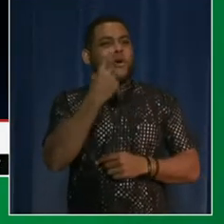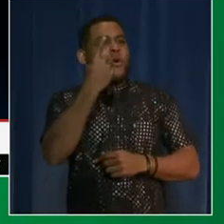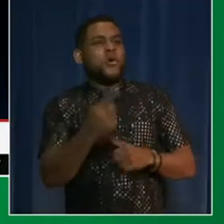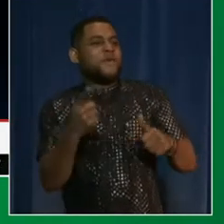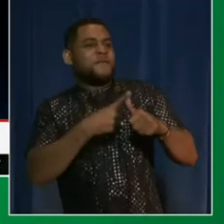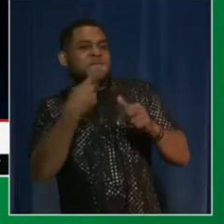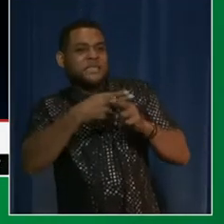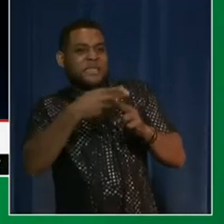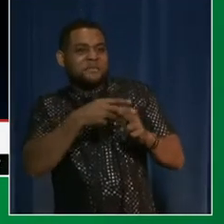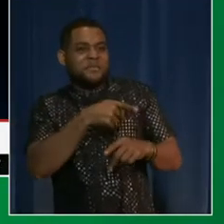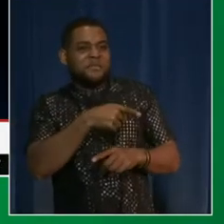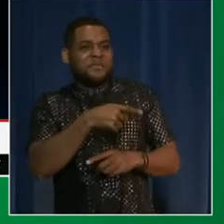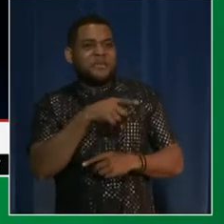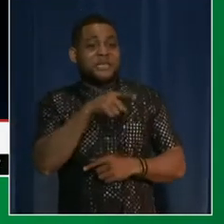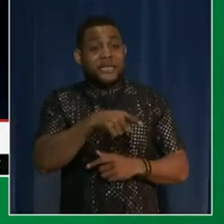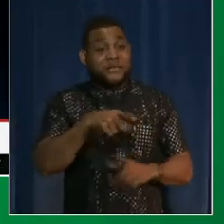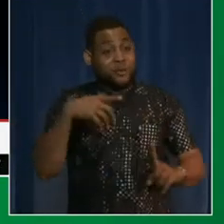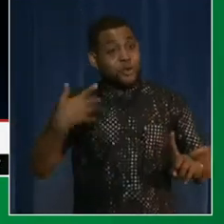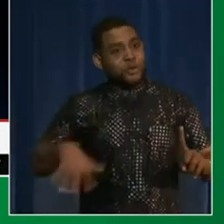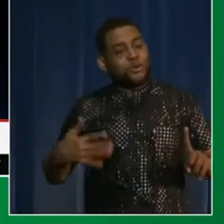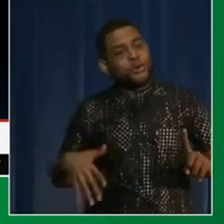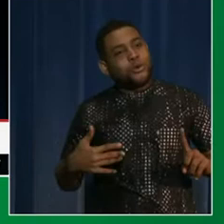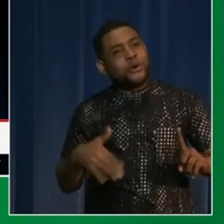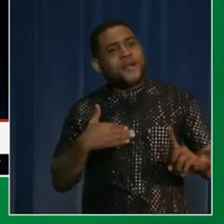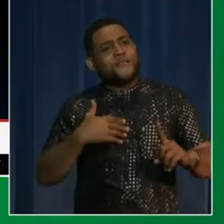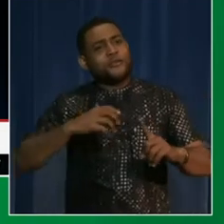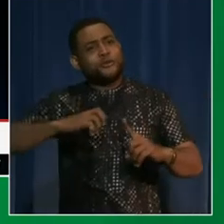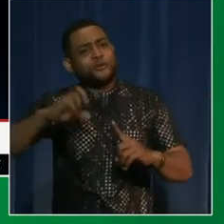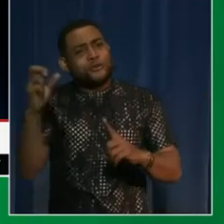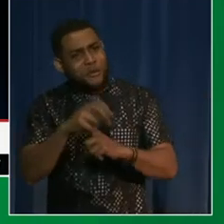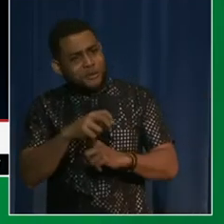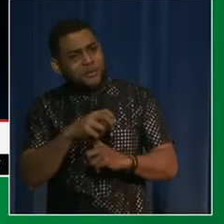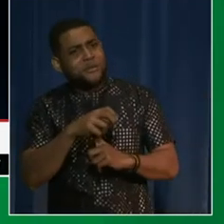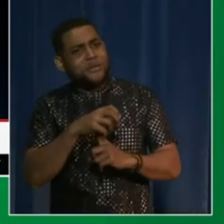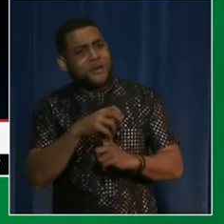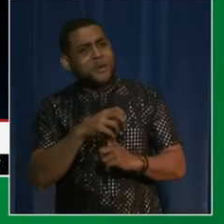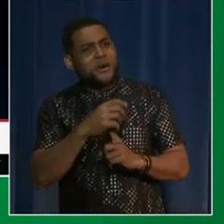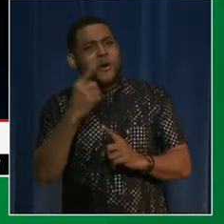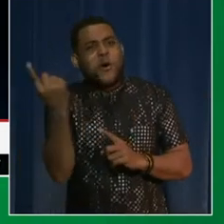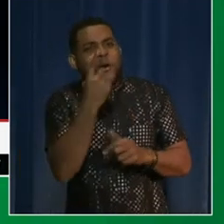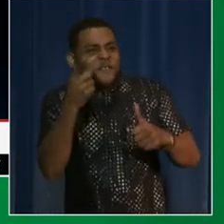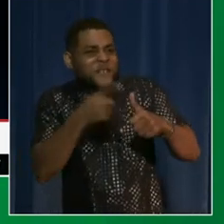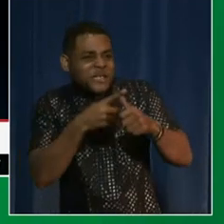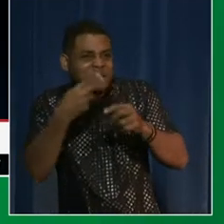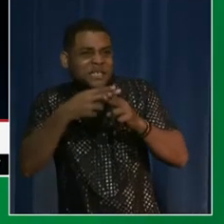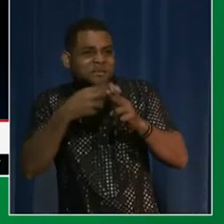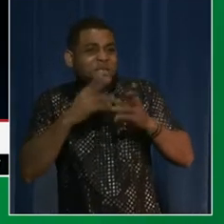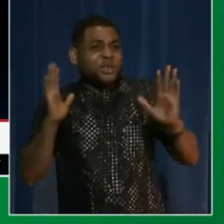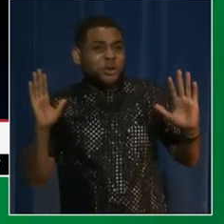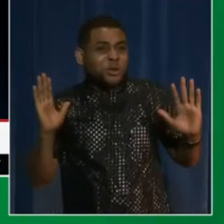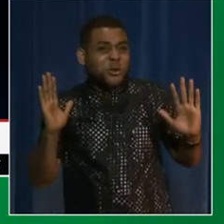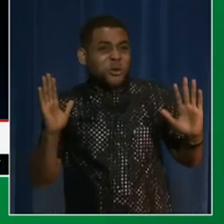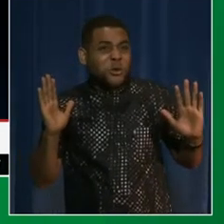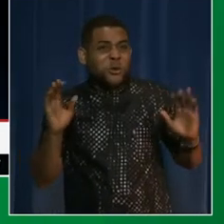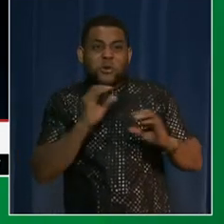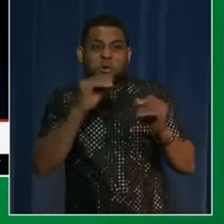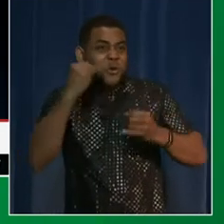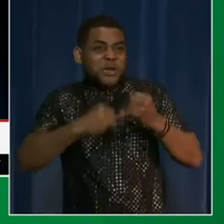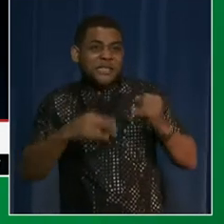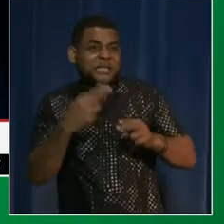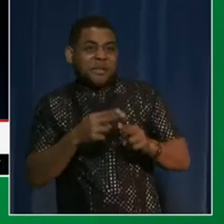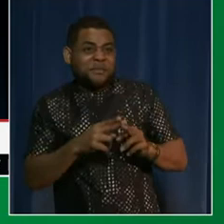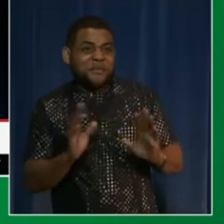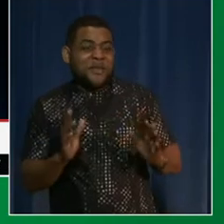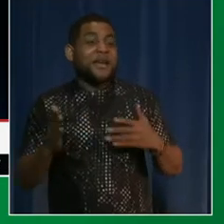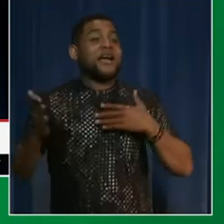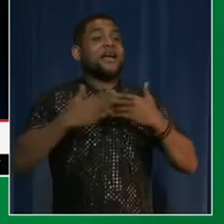That's iconic status, if you ask me. We're going to switch gears right now and talk real estate. To kick things